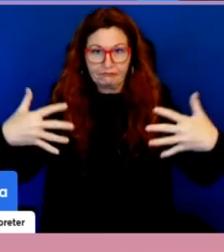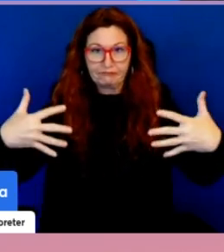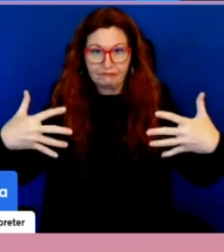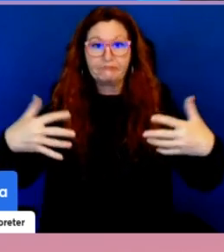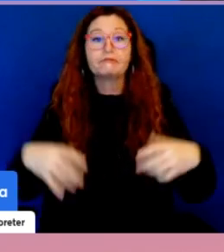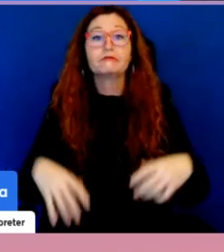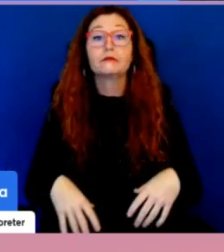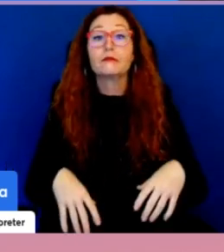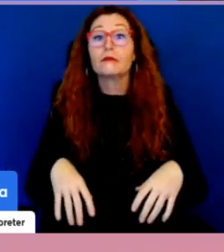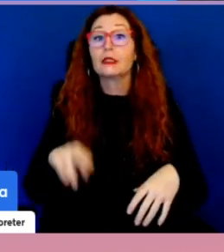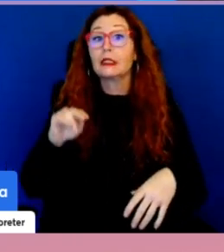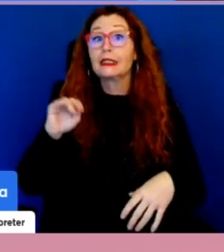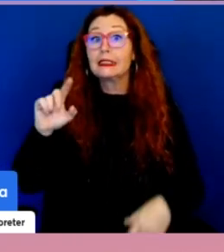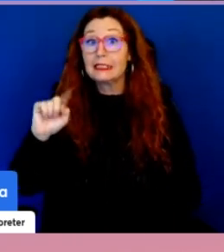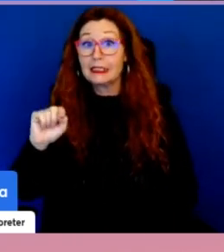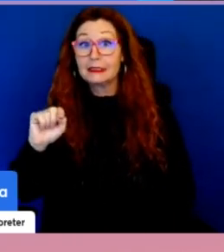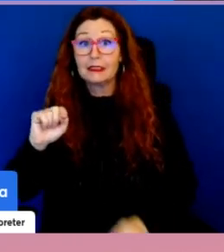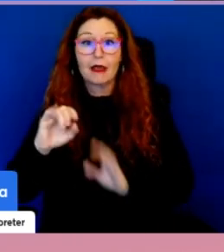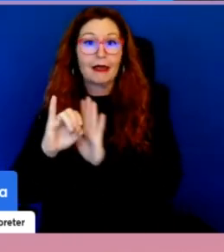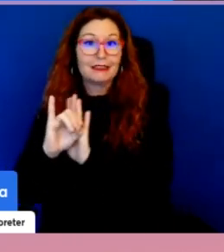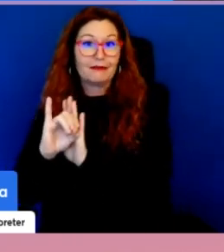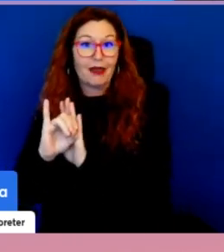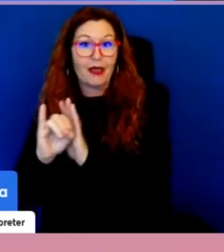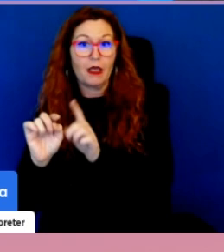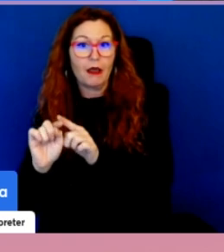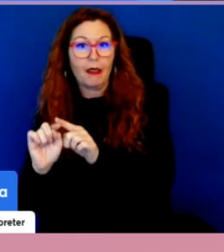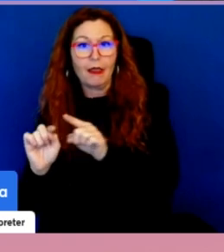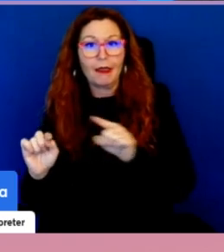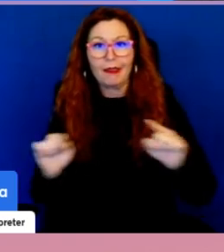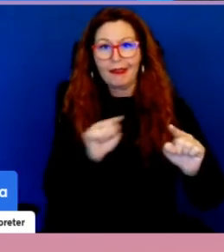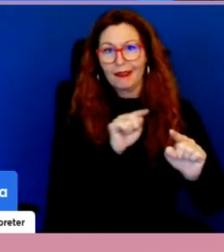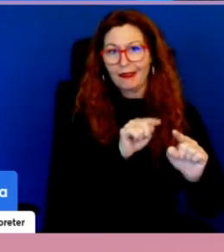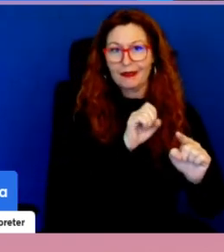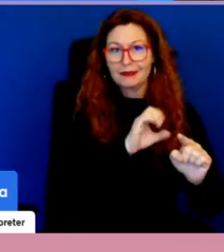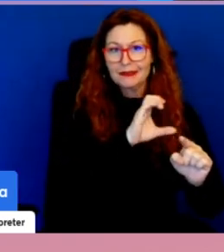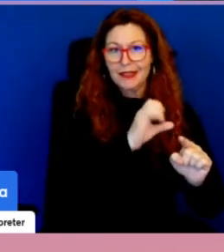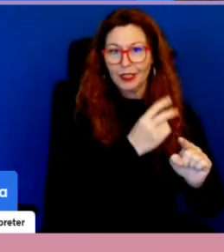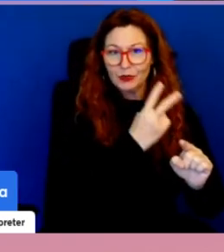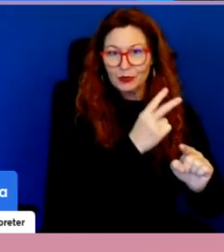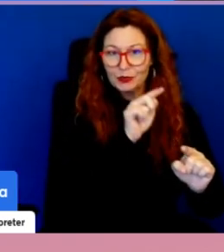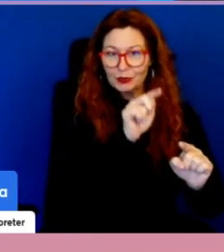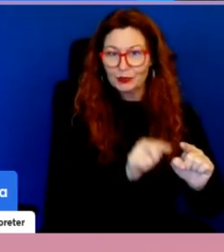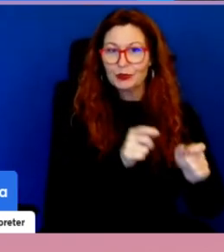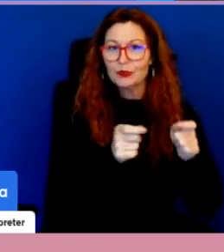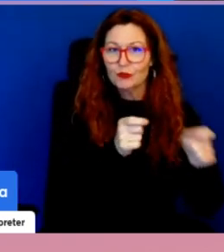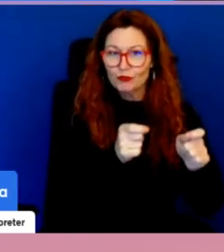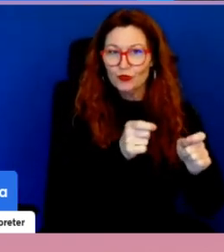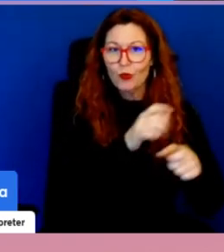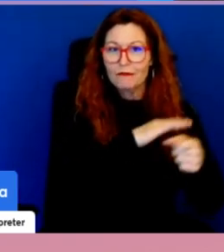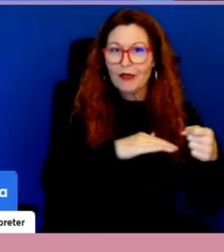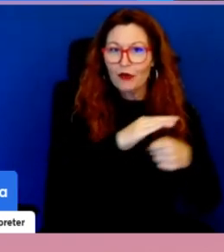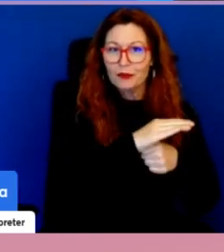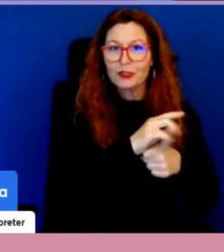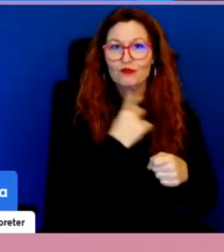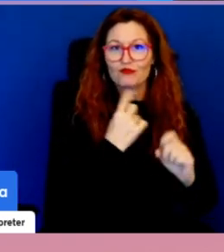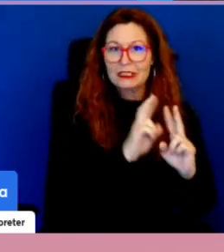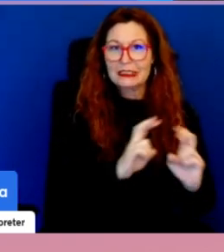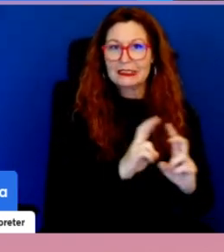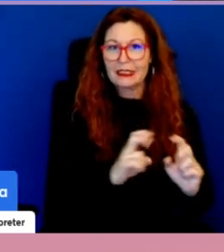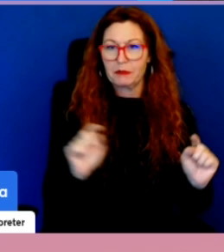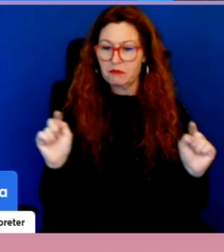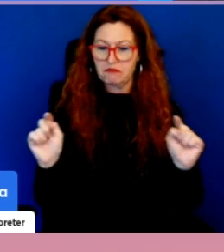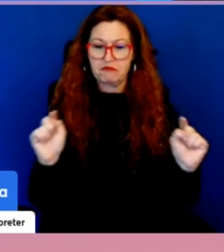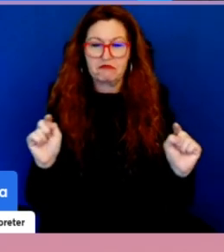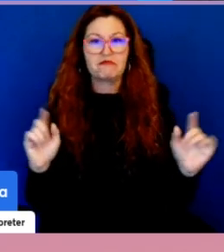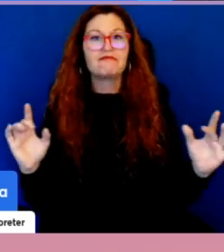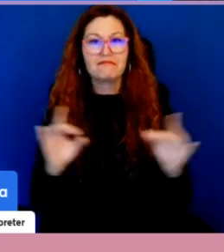function, uh, it maps the control objectives related to establishing and maintaining the control environment, as well as conducting